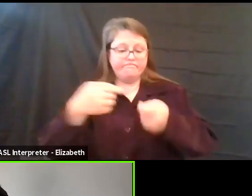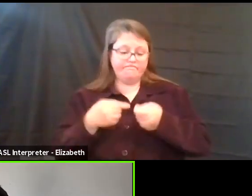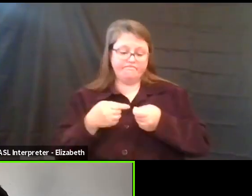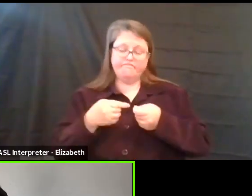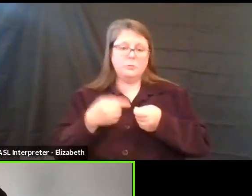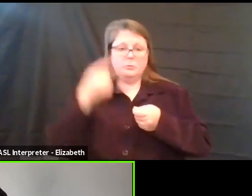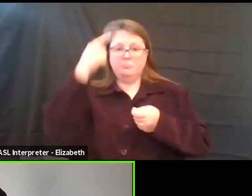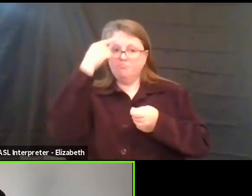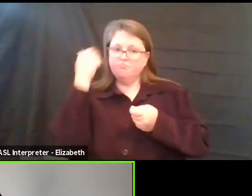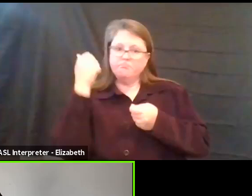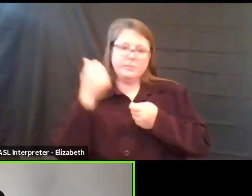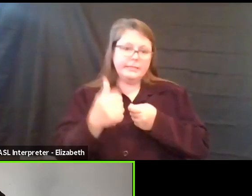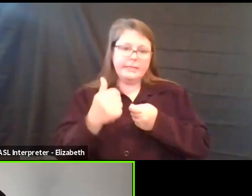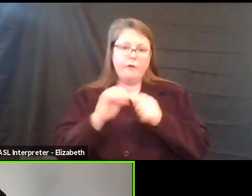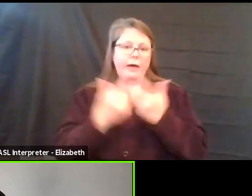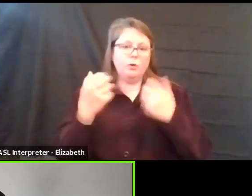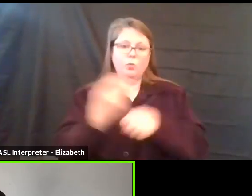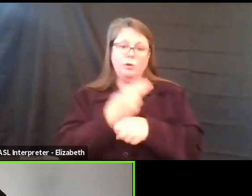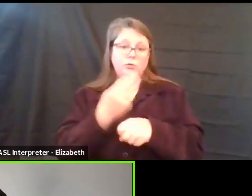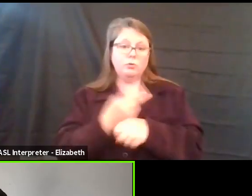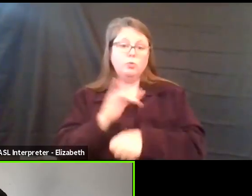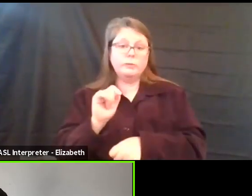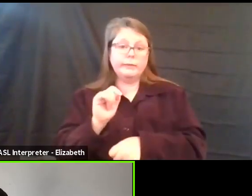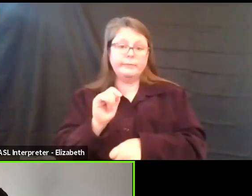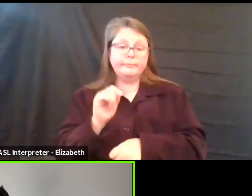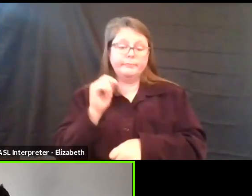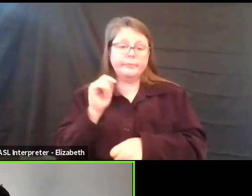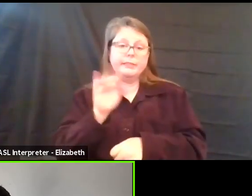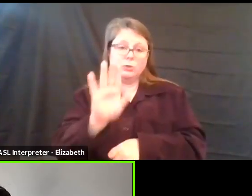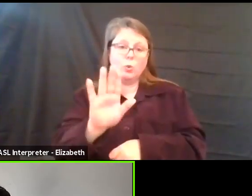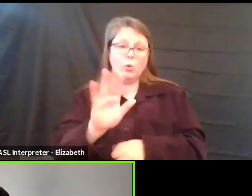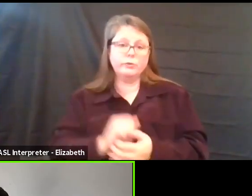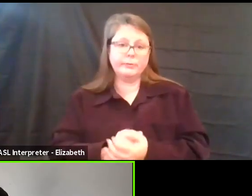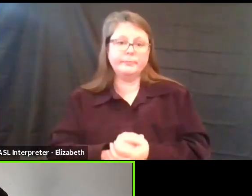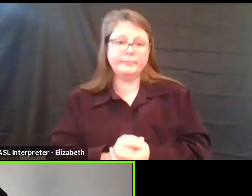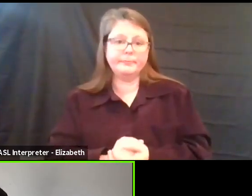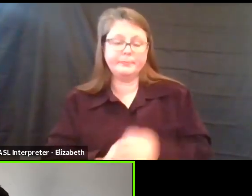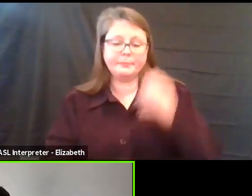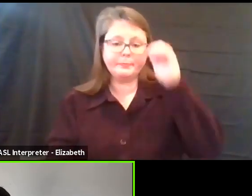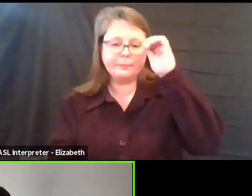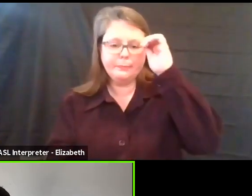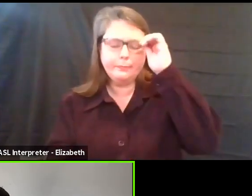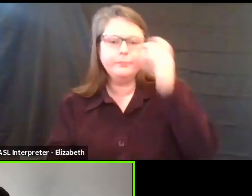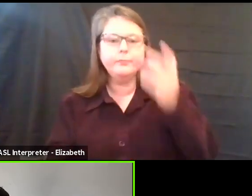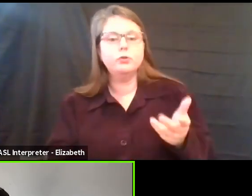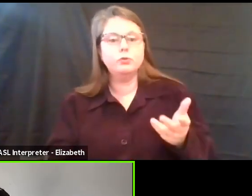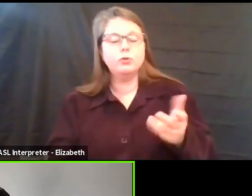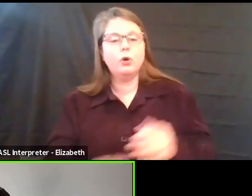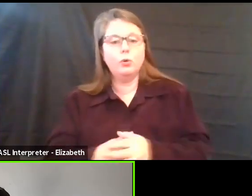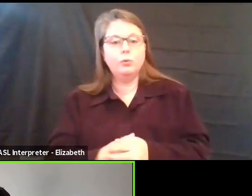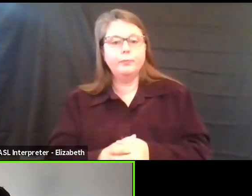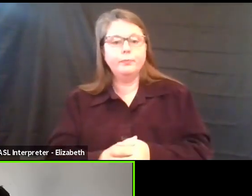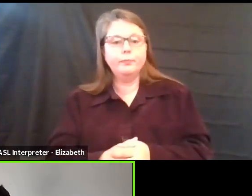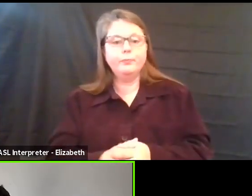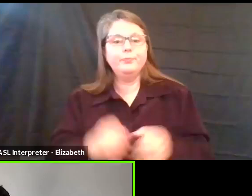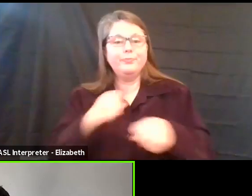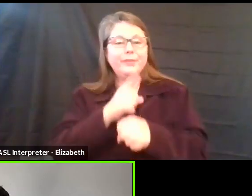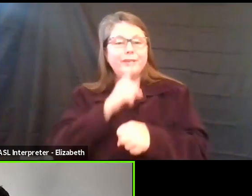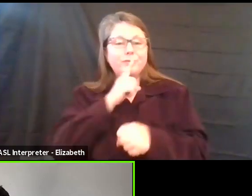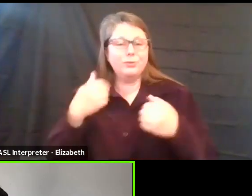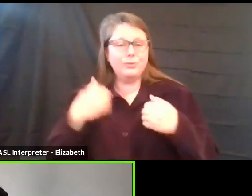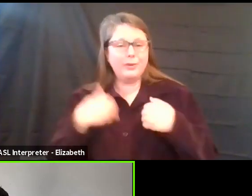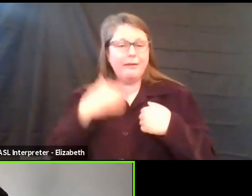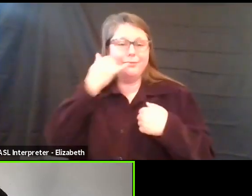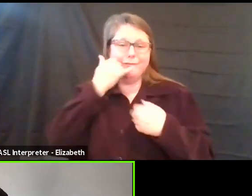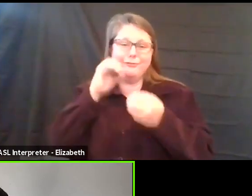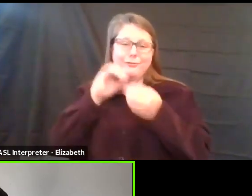associated with making a claim, again, as Mr. Frederickson said, get a notebook. Get a notebook and keep it by your phone. You're going to be talking to a